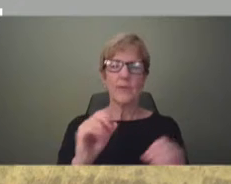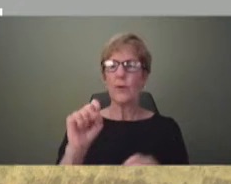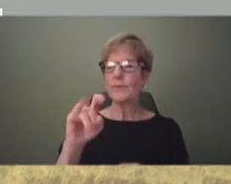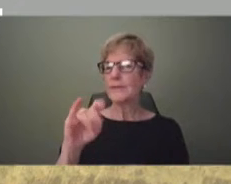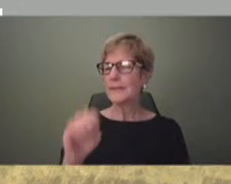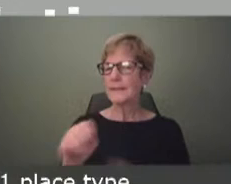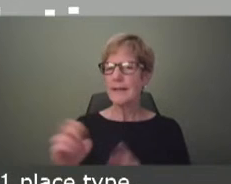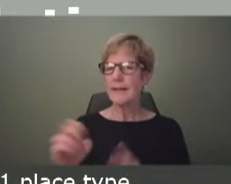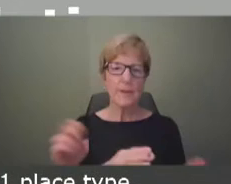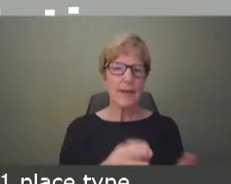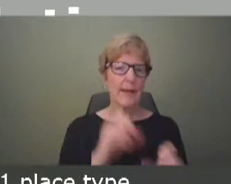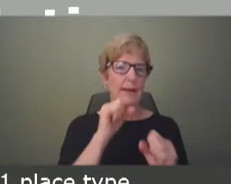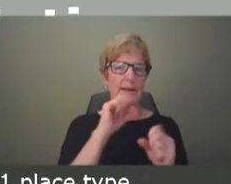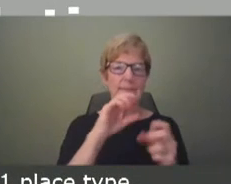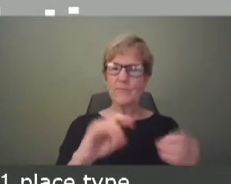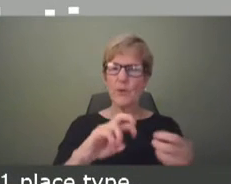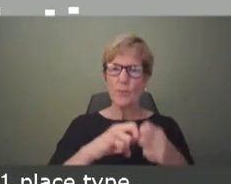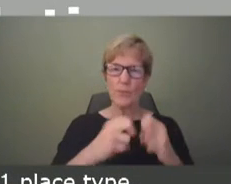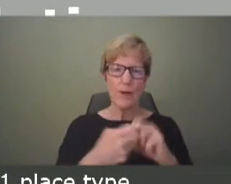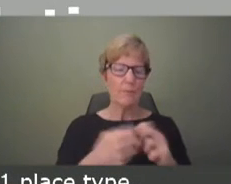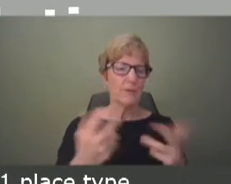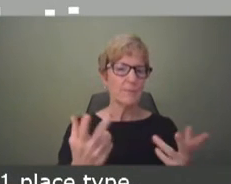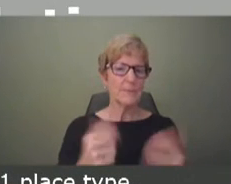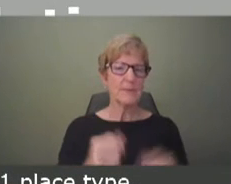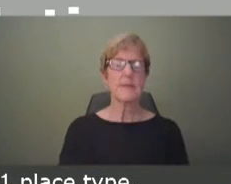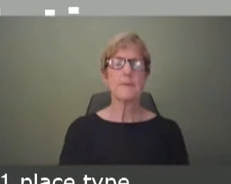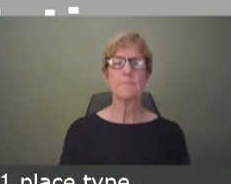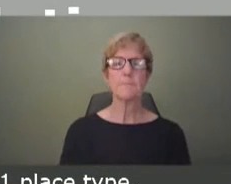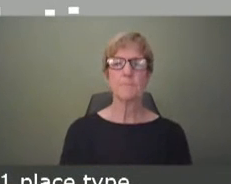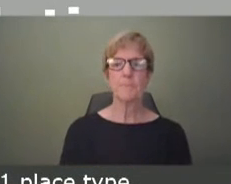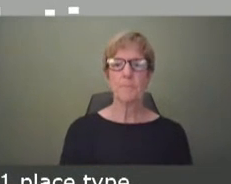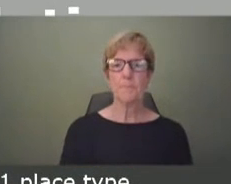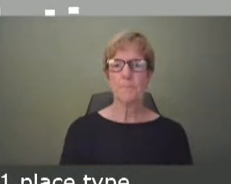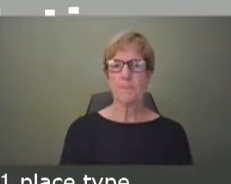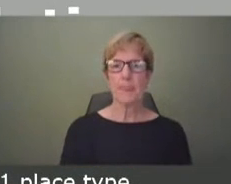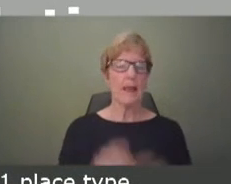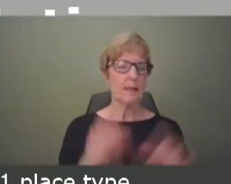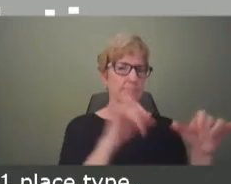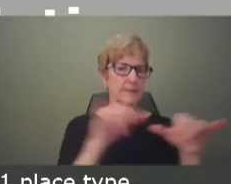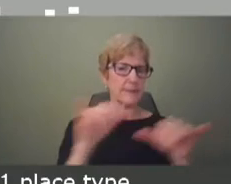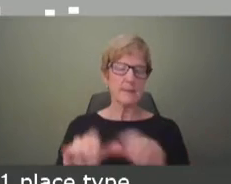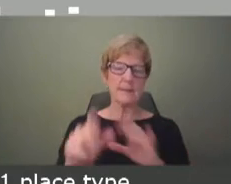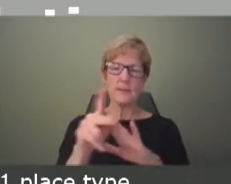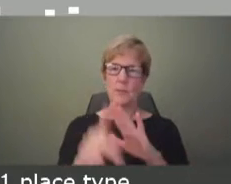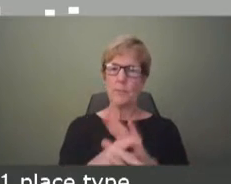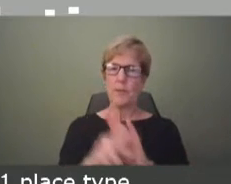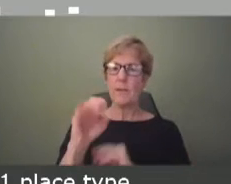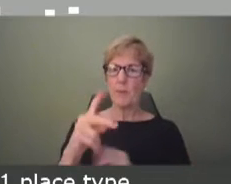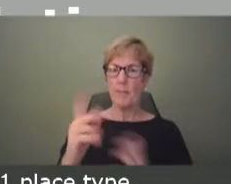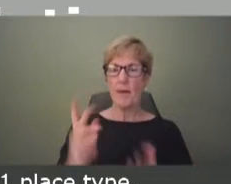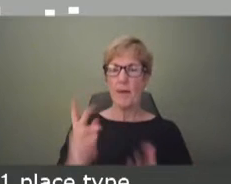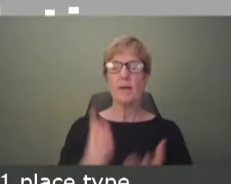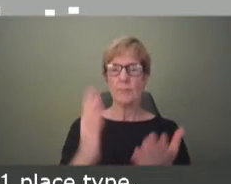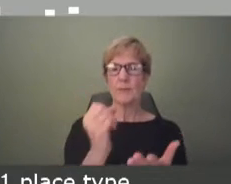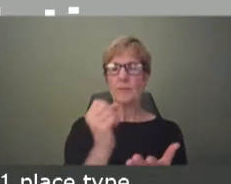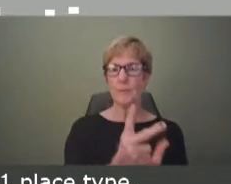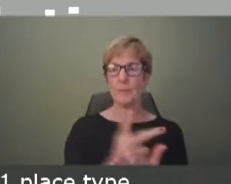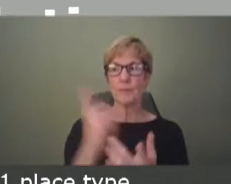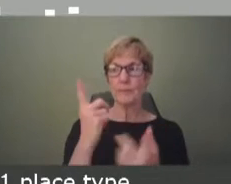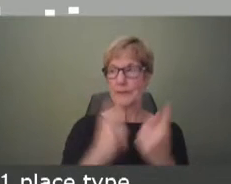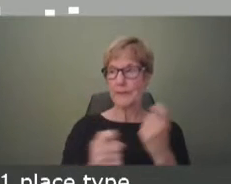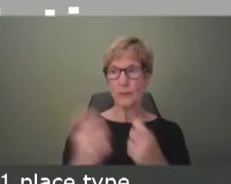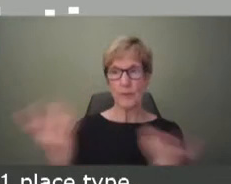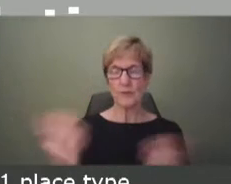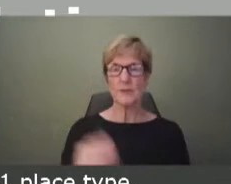outstanding issues uh to speak of um again it's consistent with the policy map recommendation we do recommend approval and we'll take any questions you may have and I will